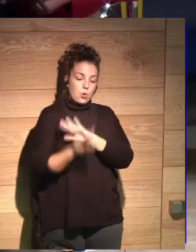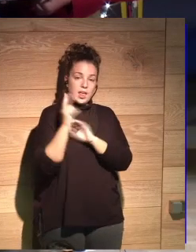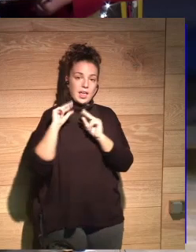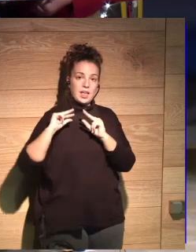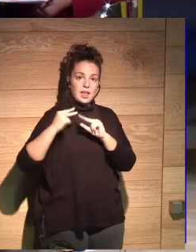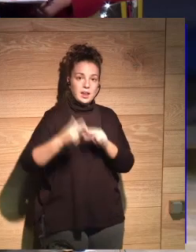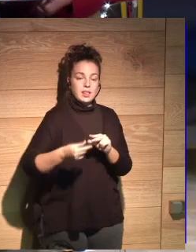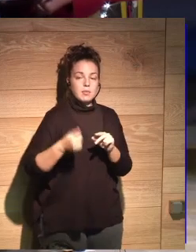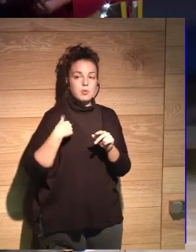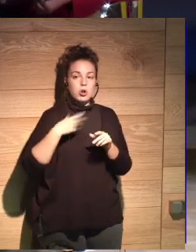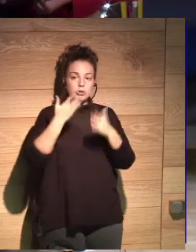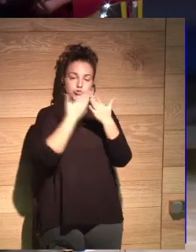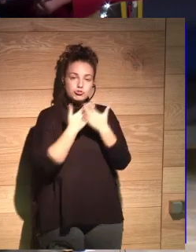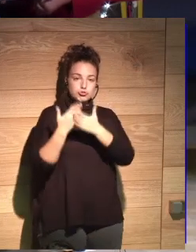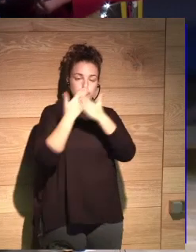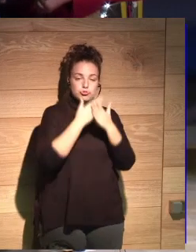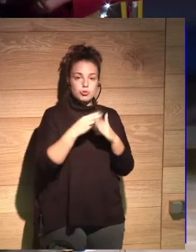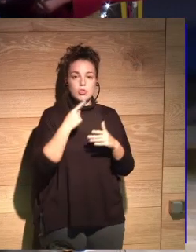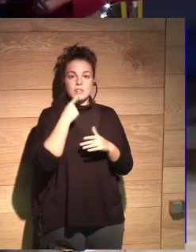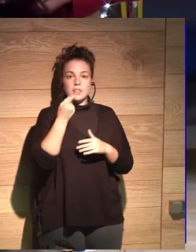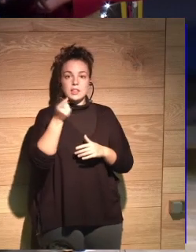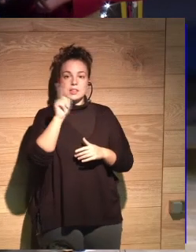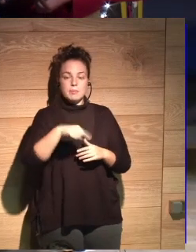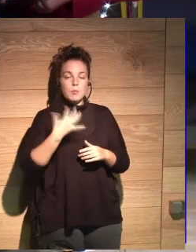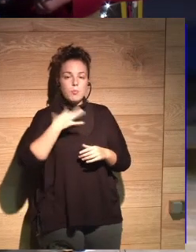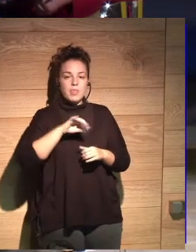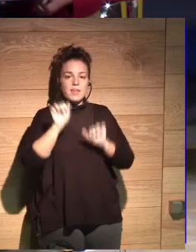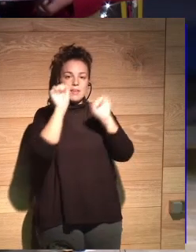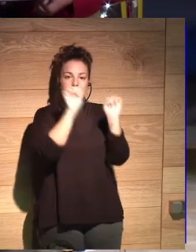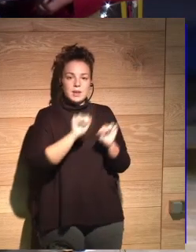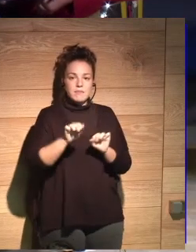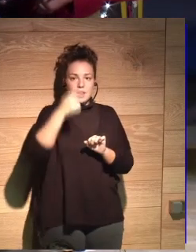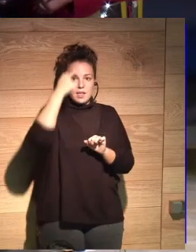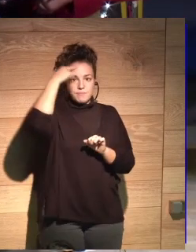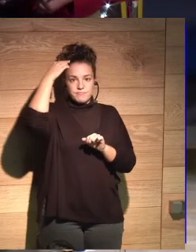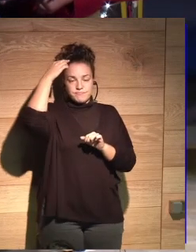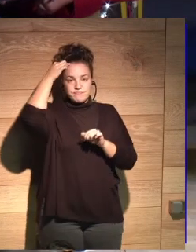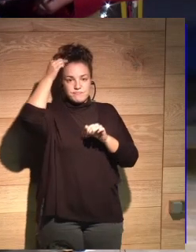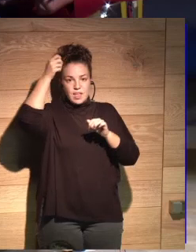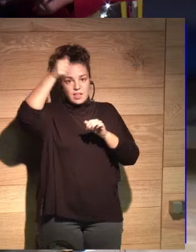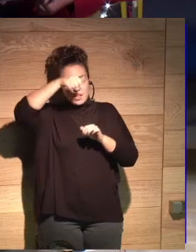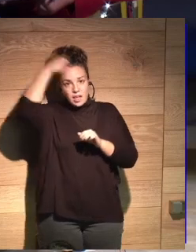genetic diseases, and some studies say that maybe we can